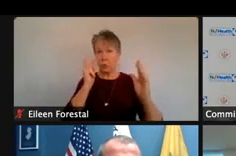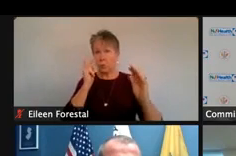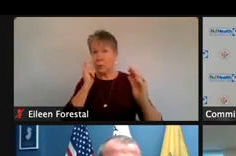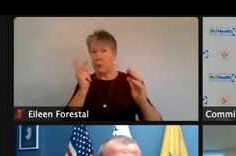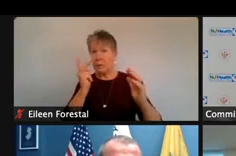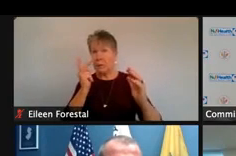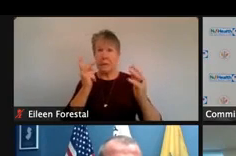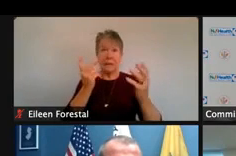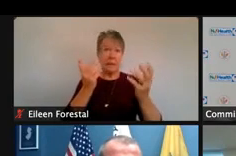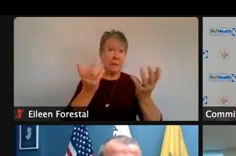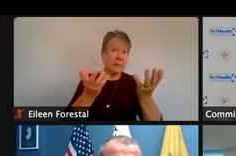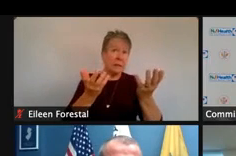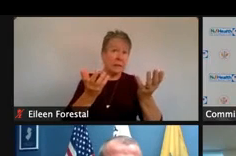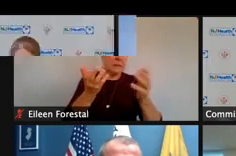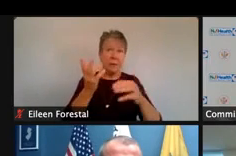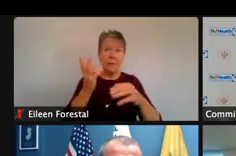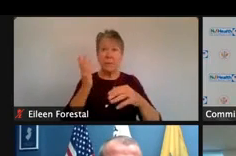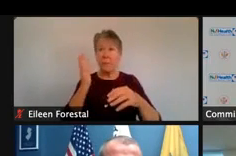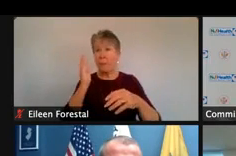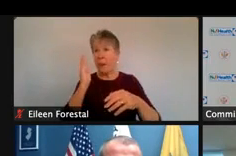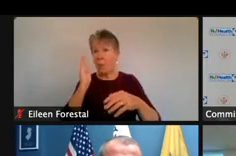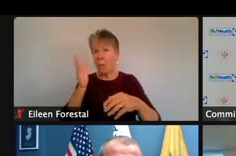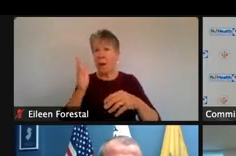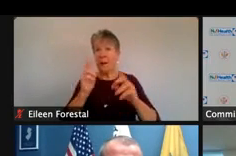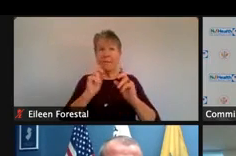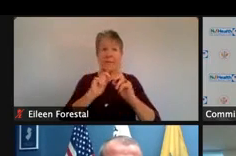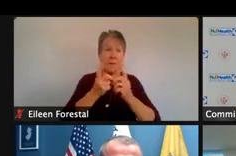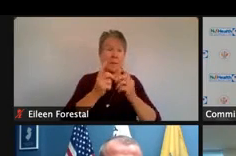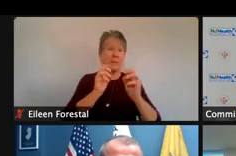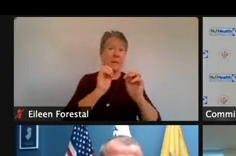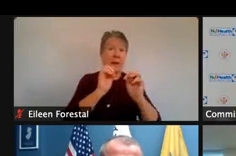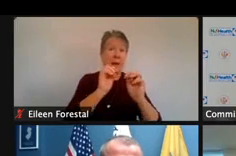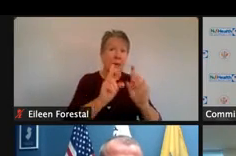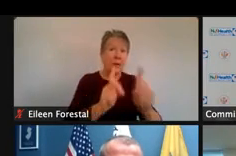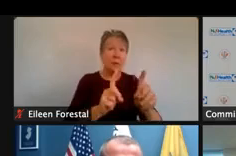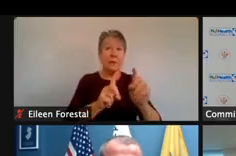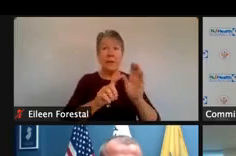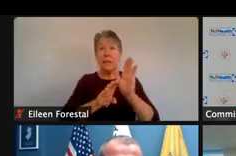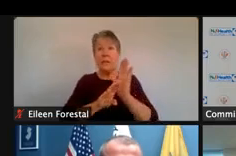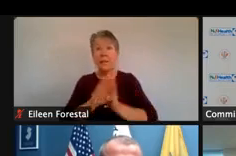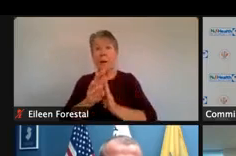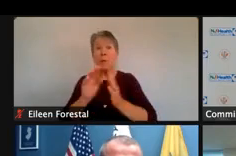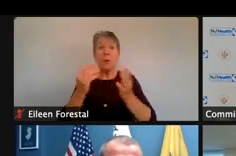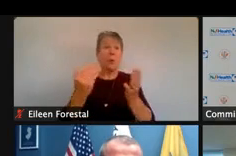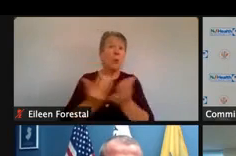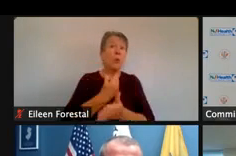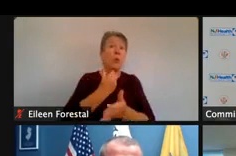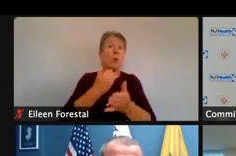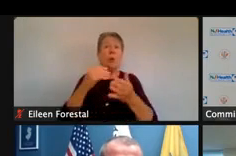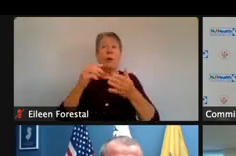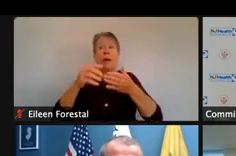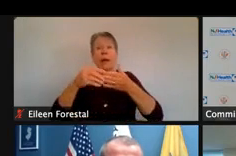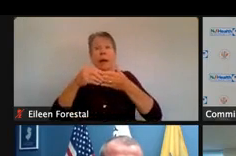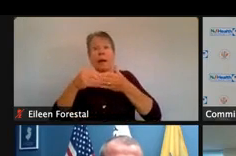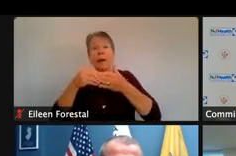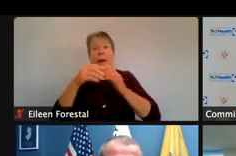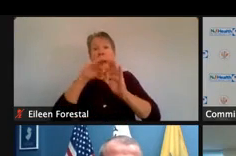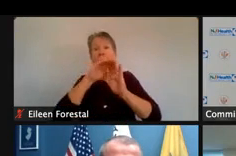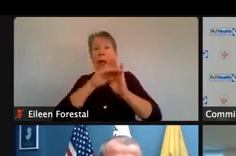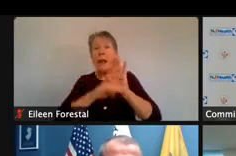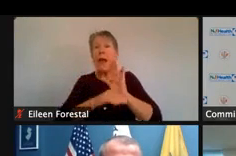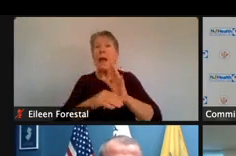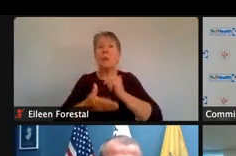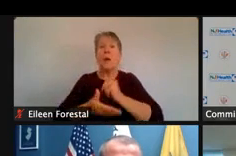and the Department of Education be coming out with new guidance now that the marking period is wrapping up? Yeah. I'm